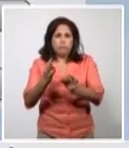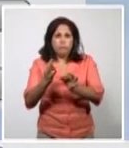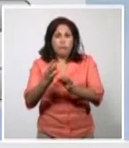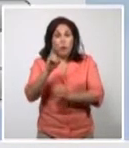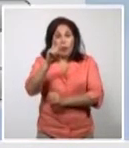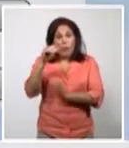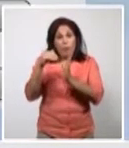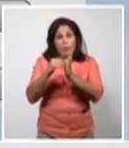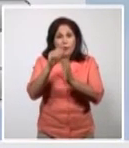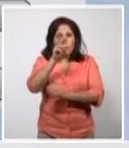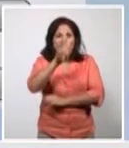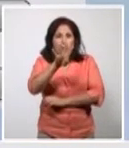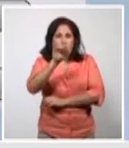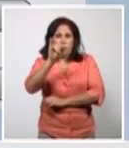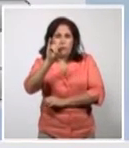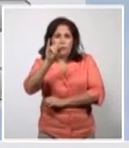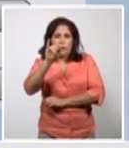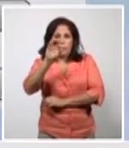Of those